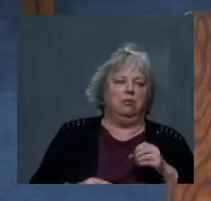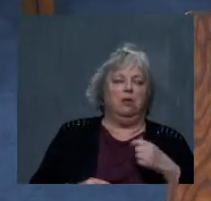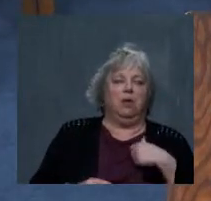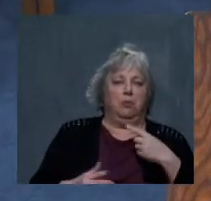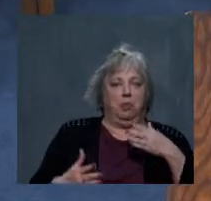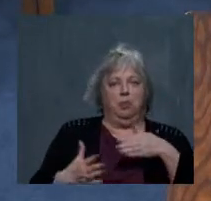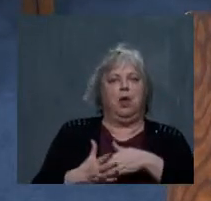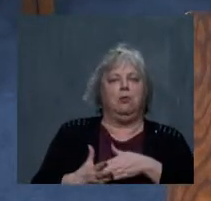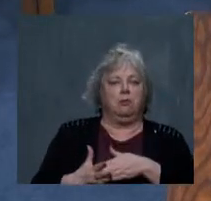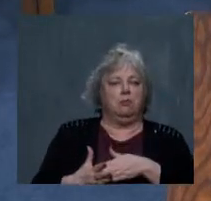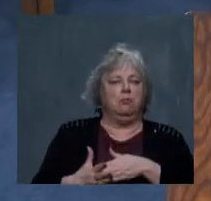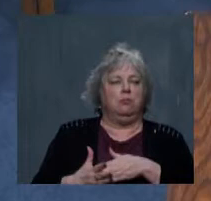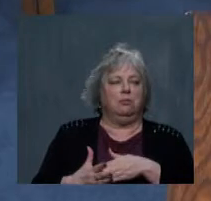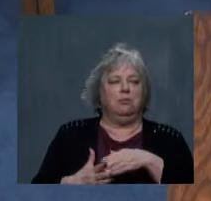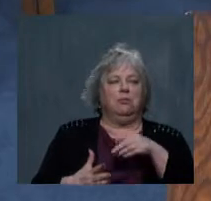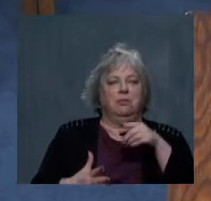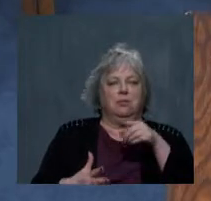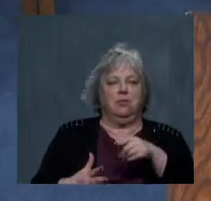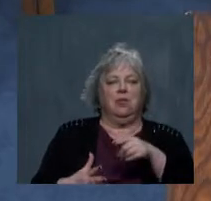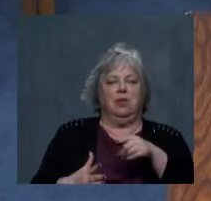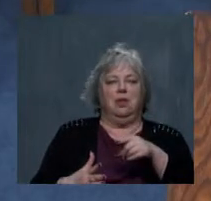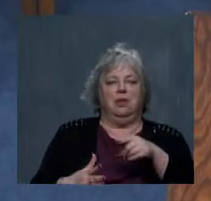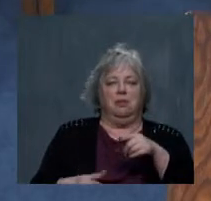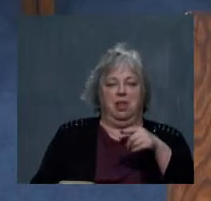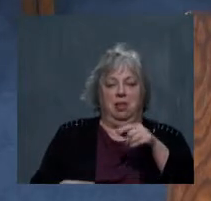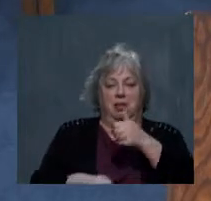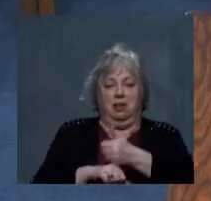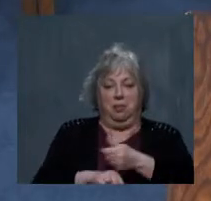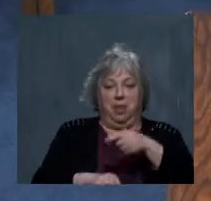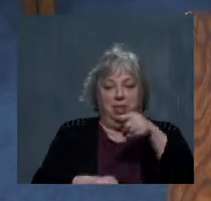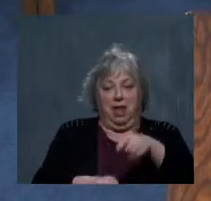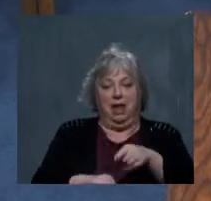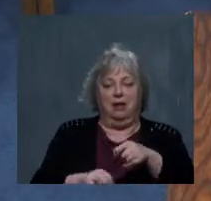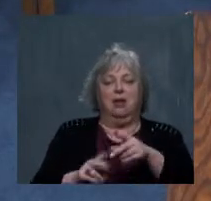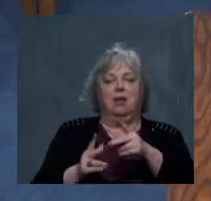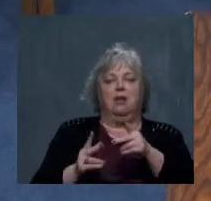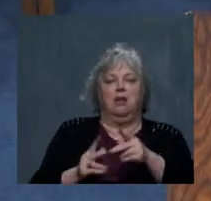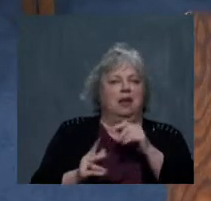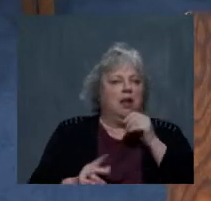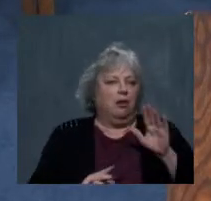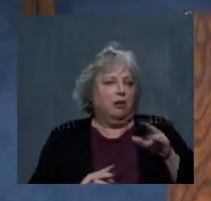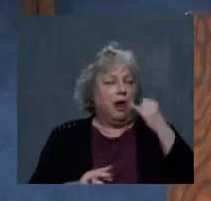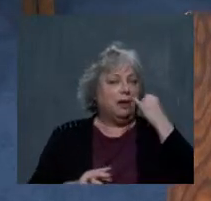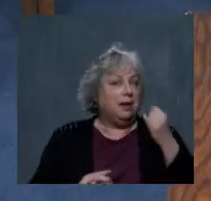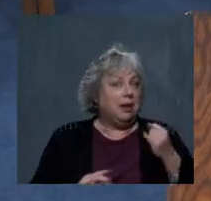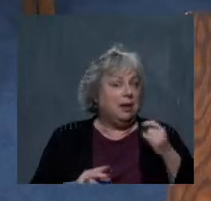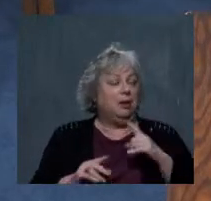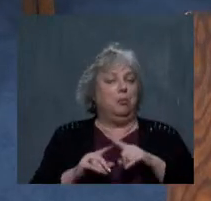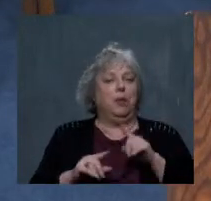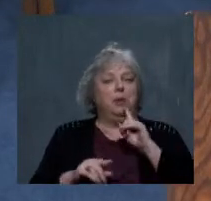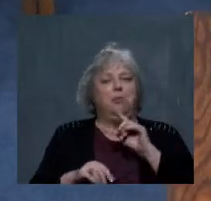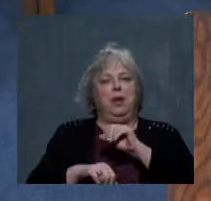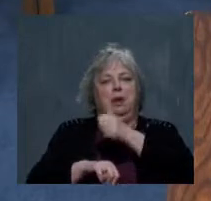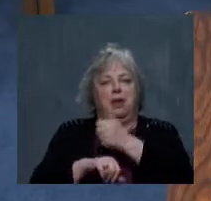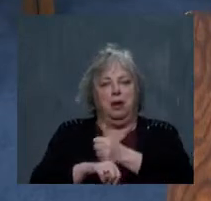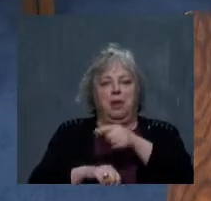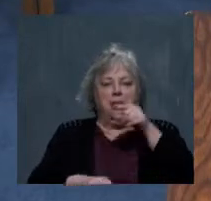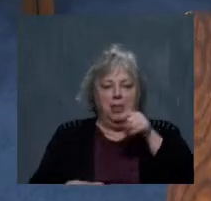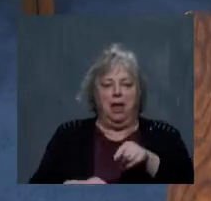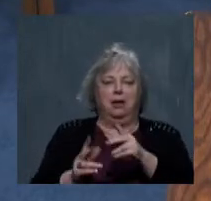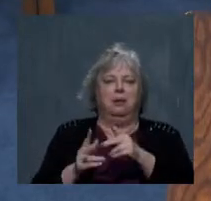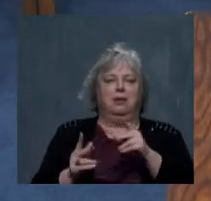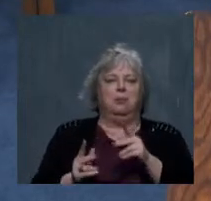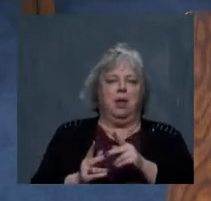to it being at that location. Not to her idea, but I'm opposed to it being in that